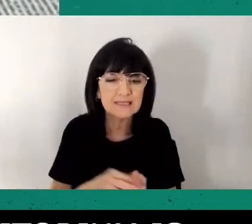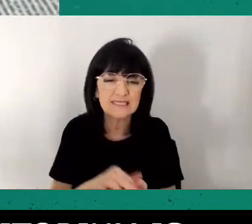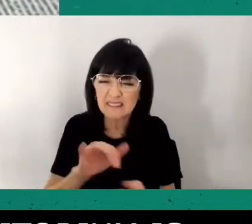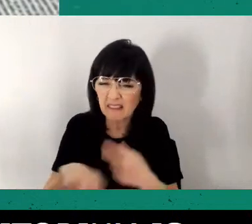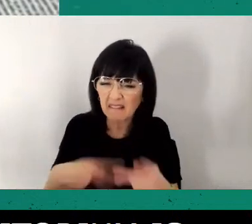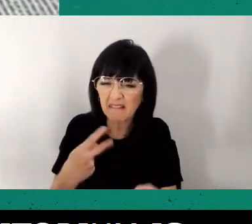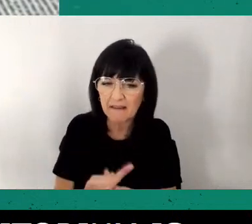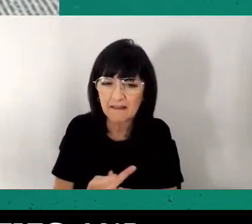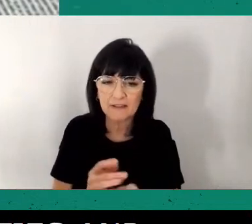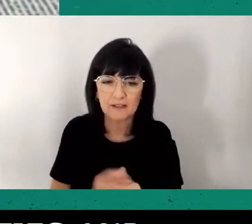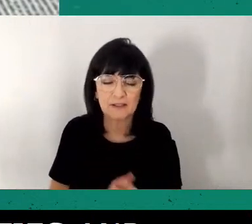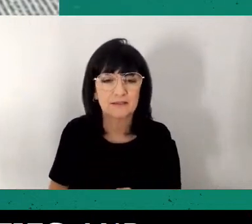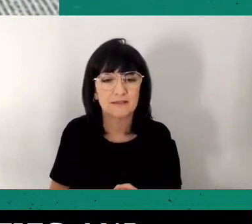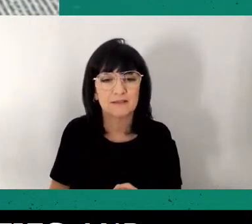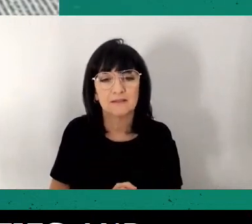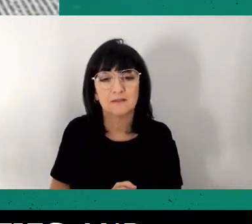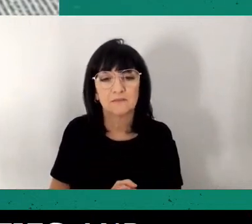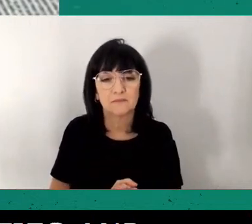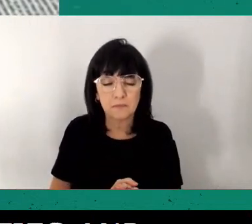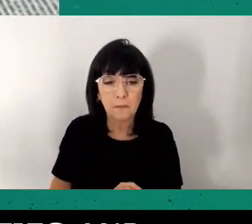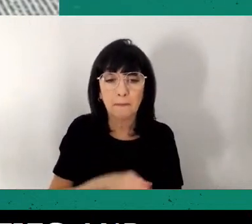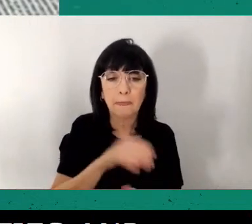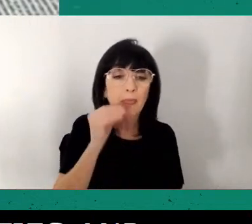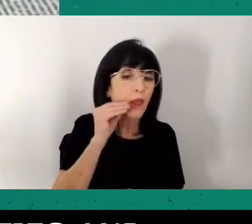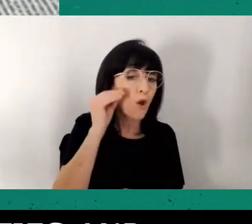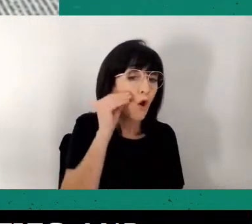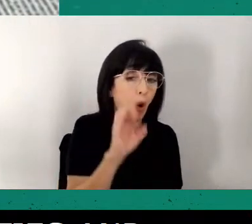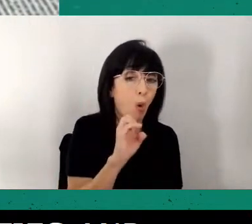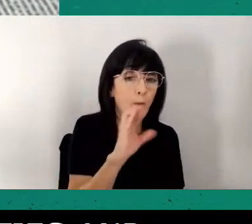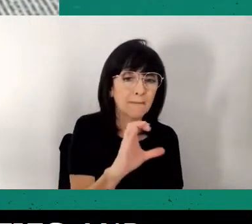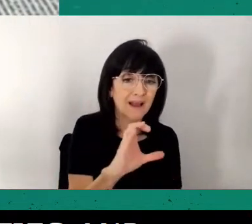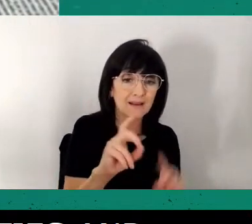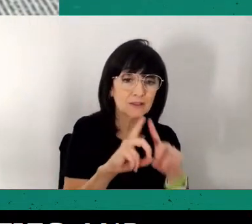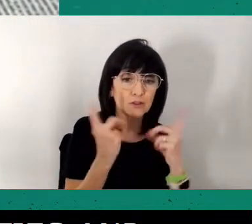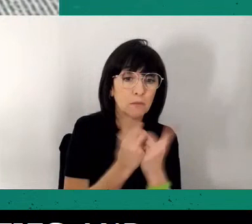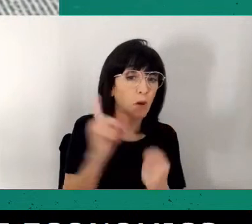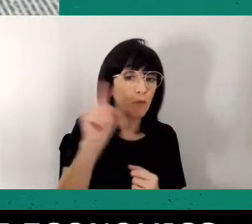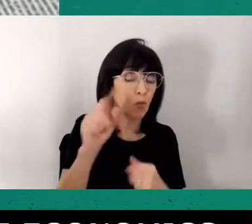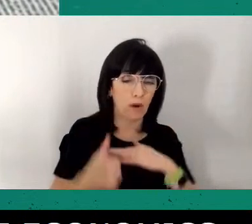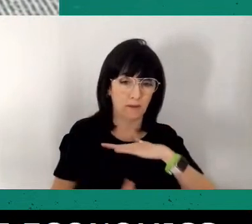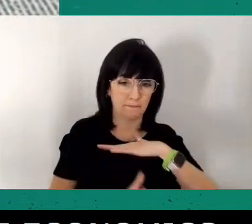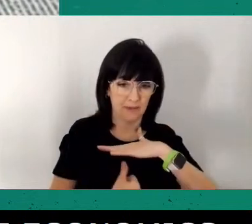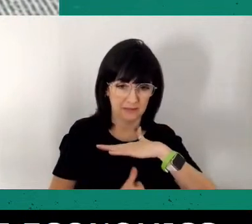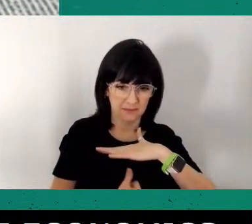Well, the home economics department was down in the basement, and we took